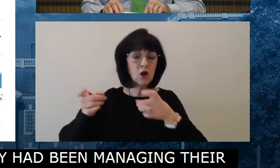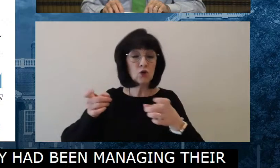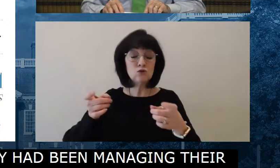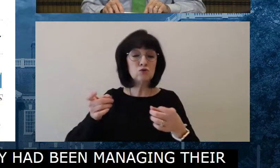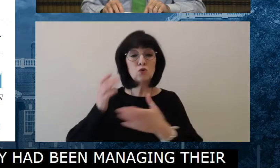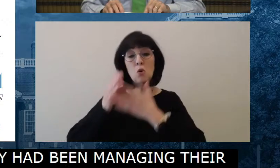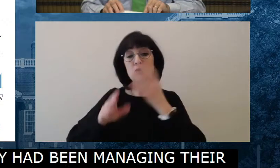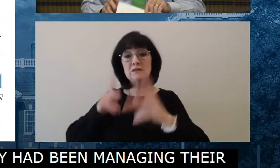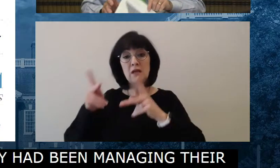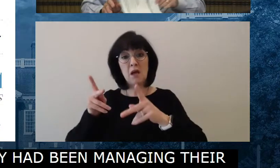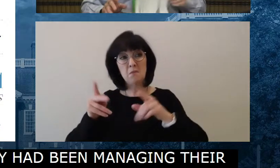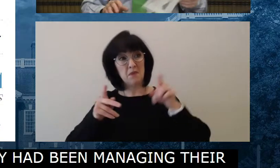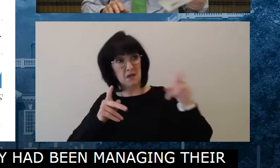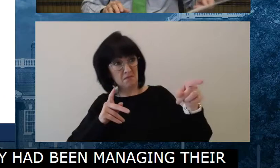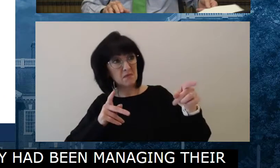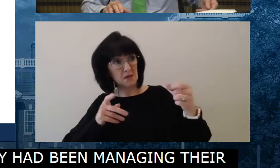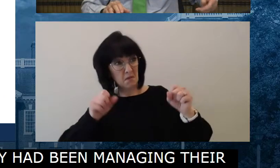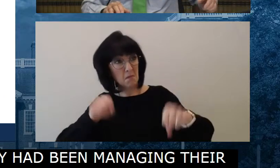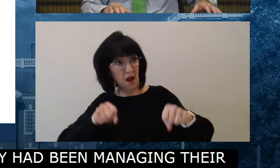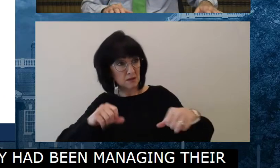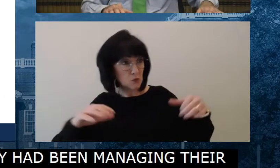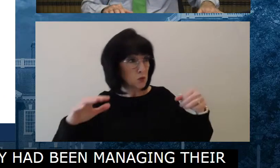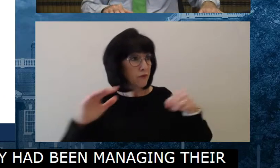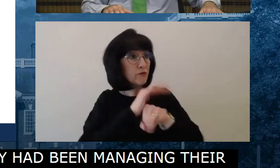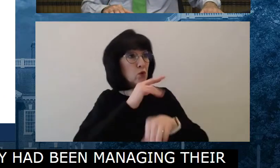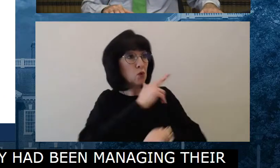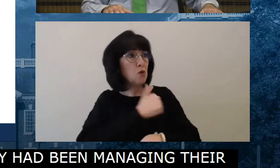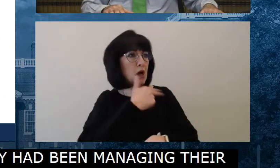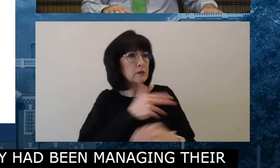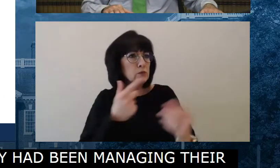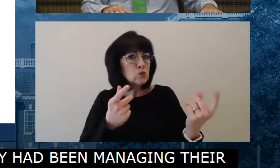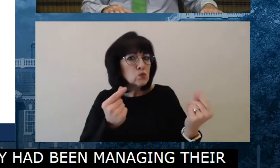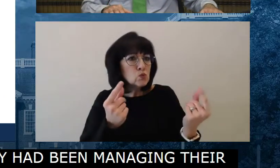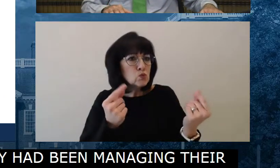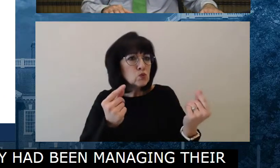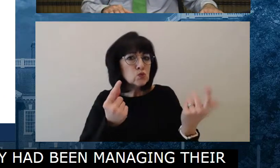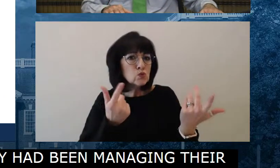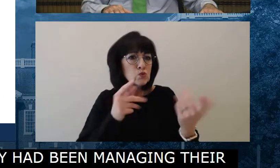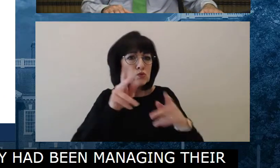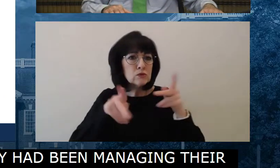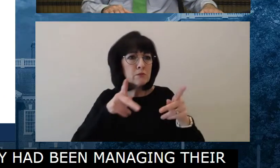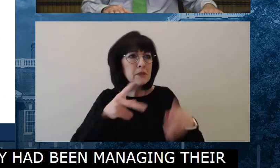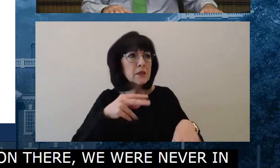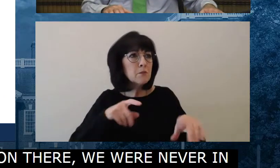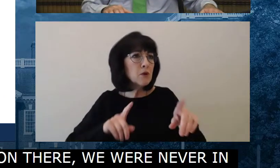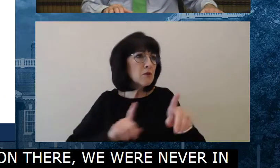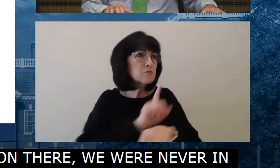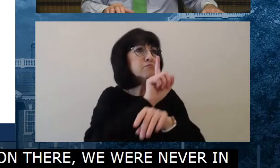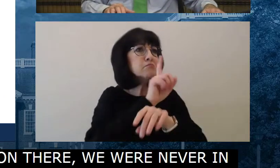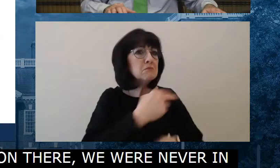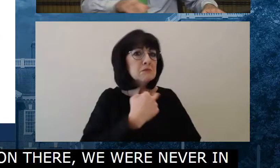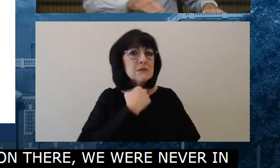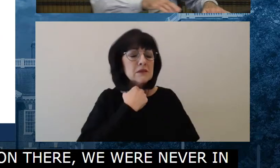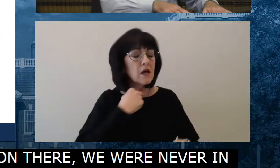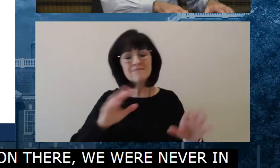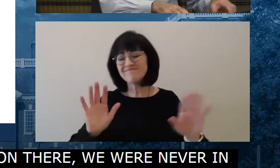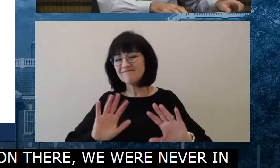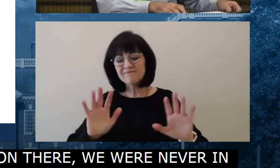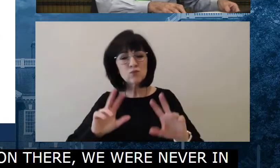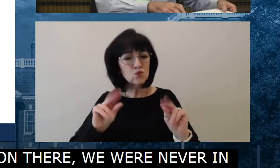of not having space for those that had to be hospitalized. So let's look at our vaccination update.